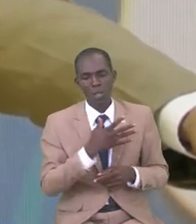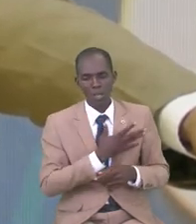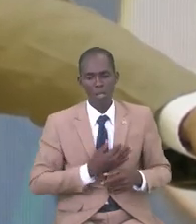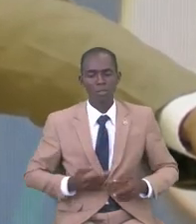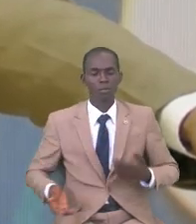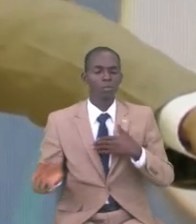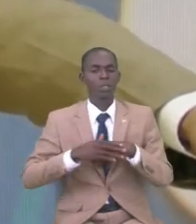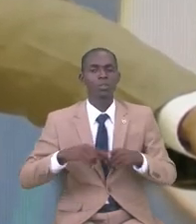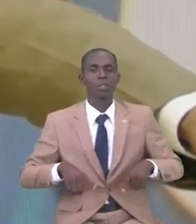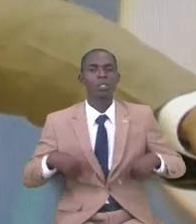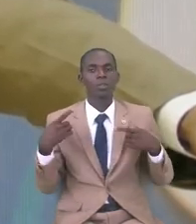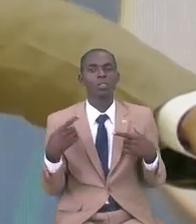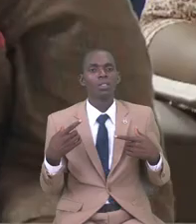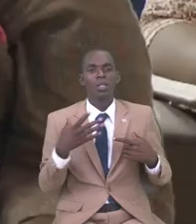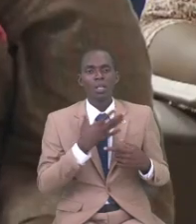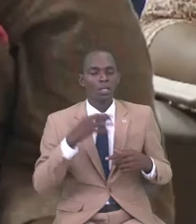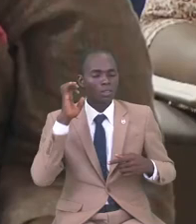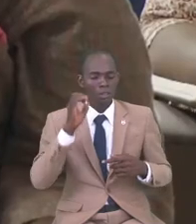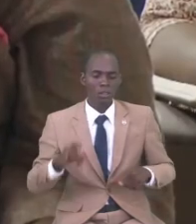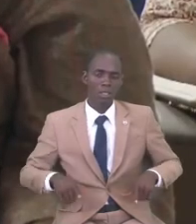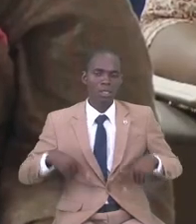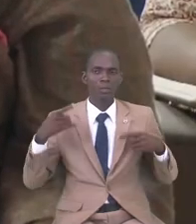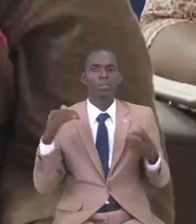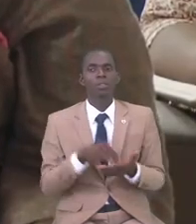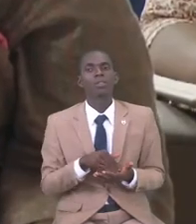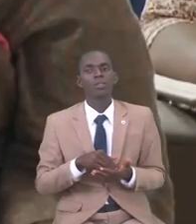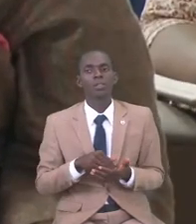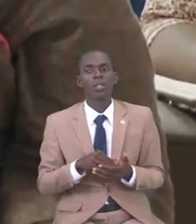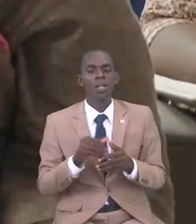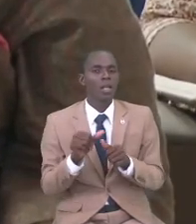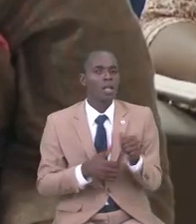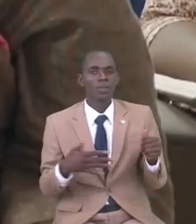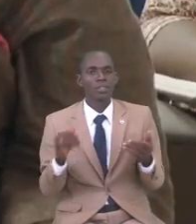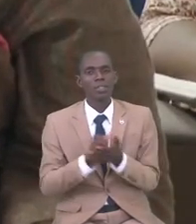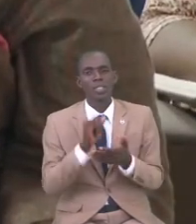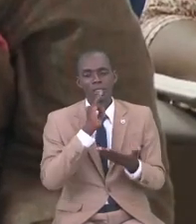revived. And he revived. Everything that is